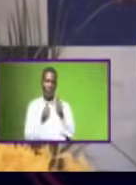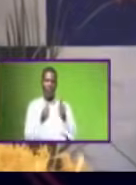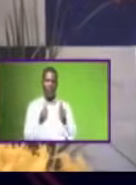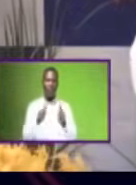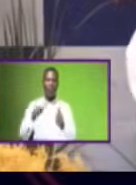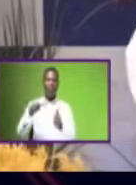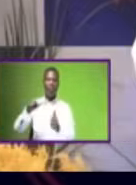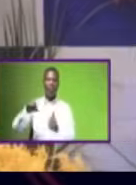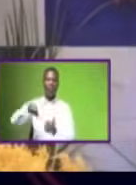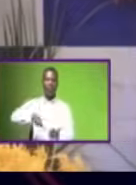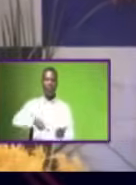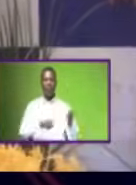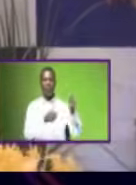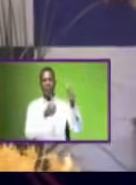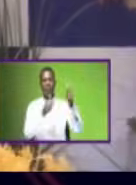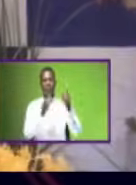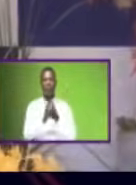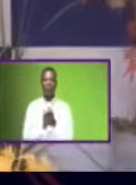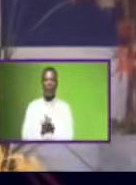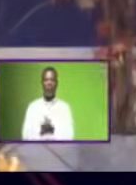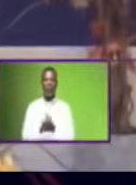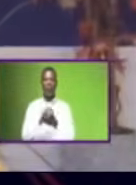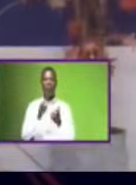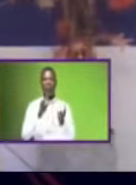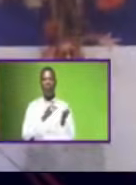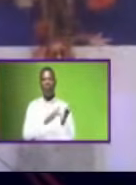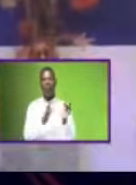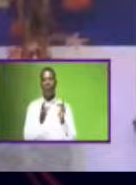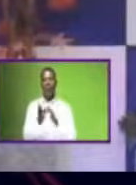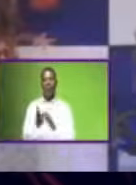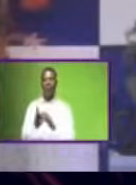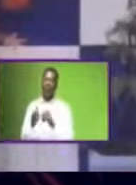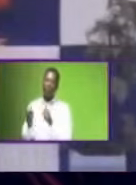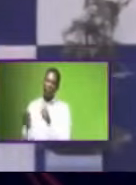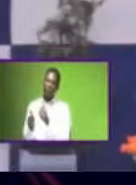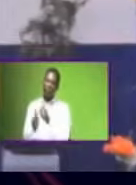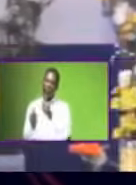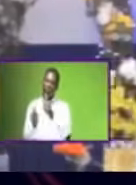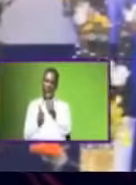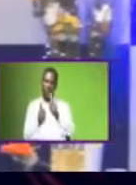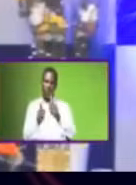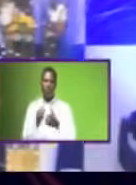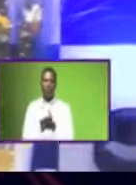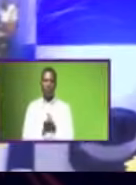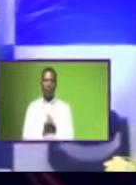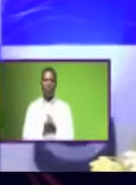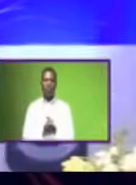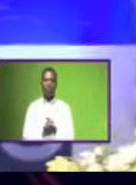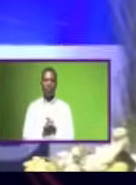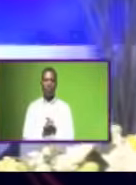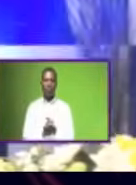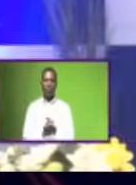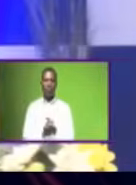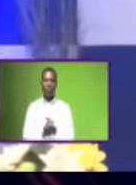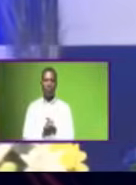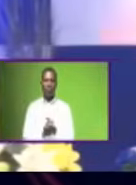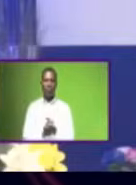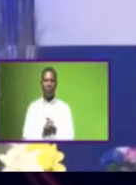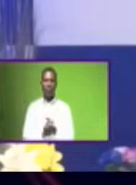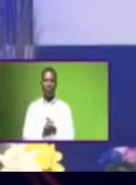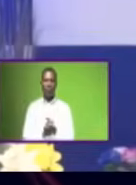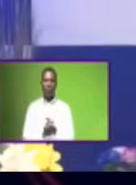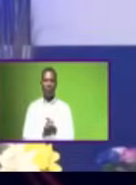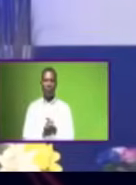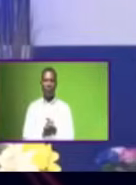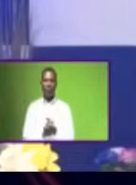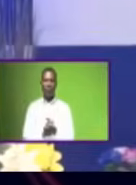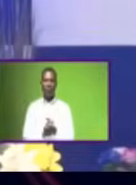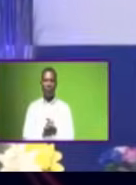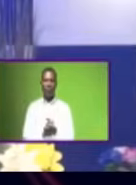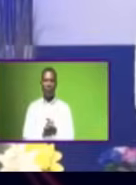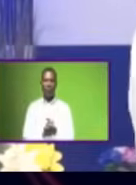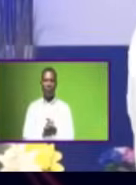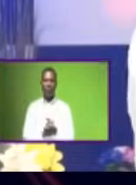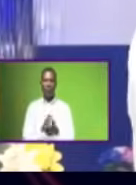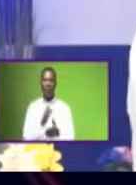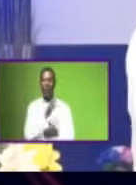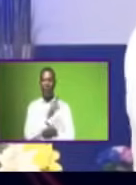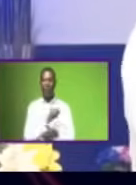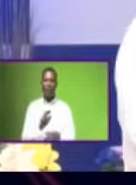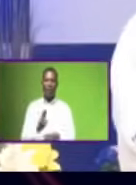John the Baptist. Yes, actually did for. And the followers of Jesus Christ. And the upper